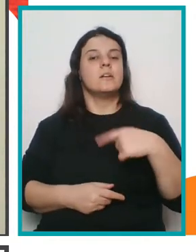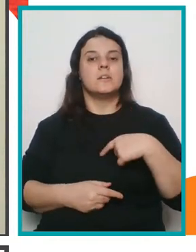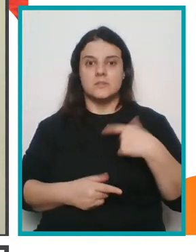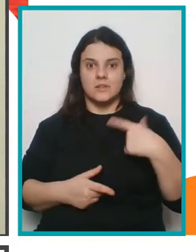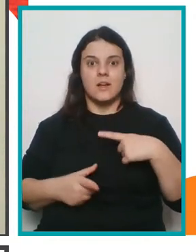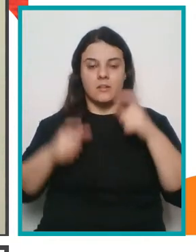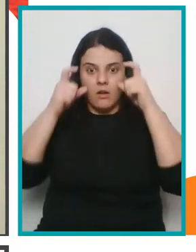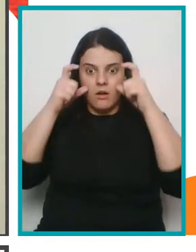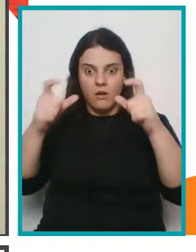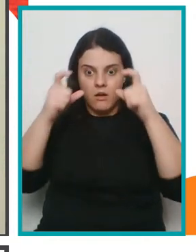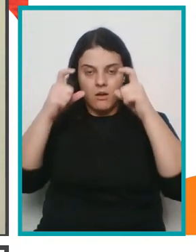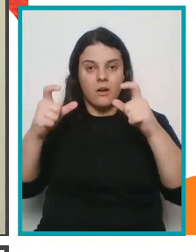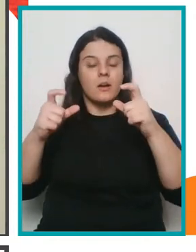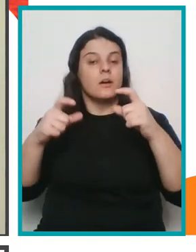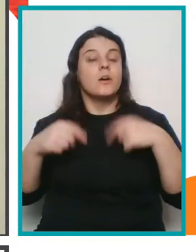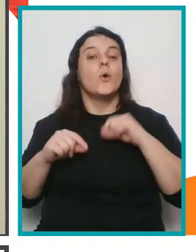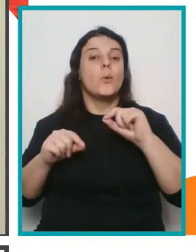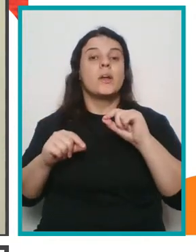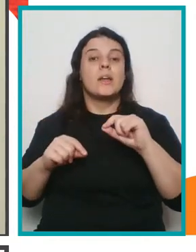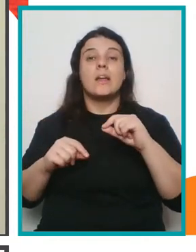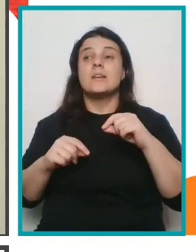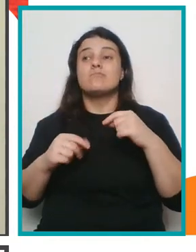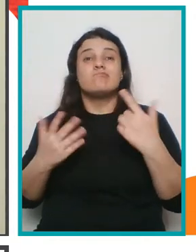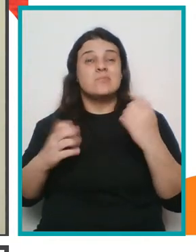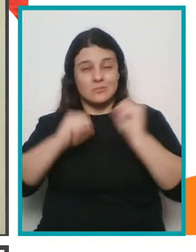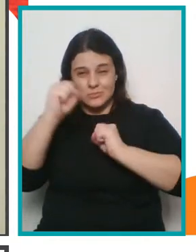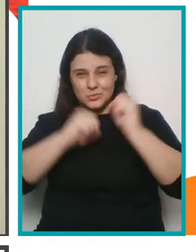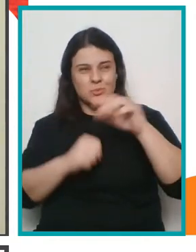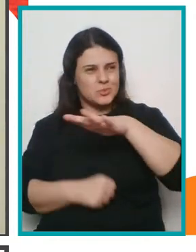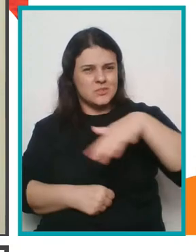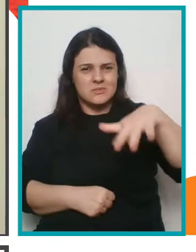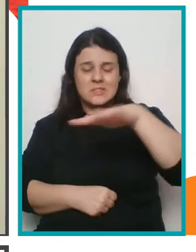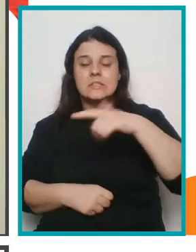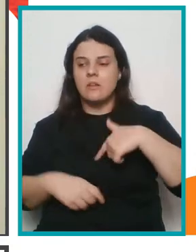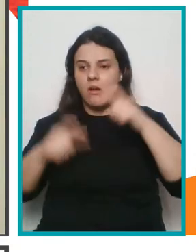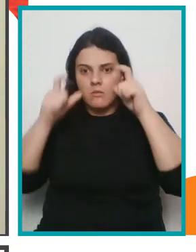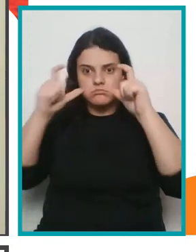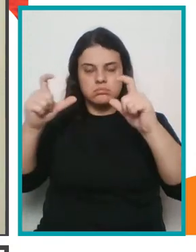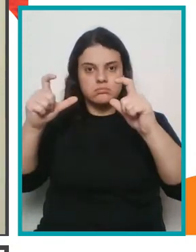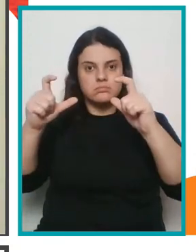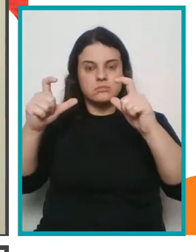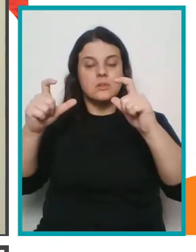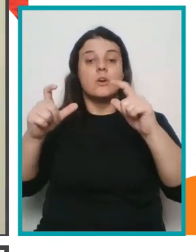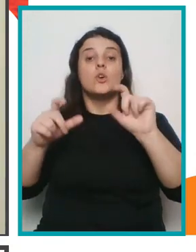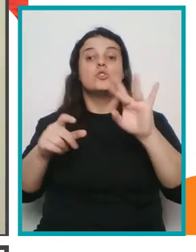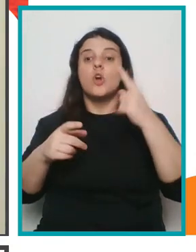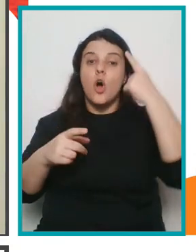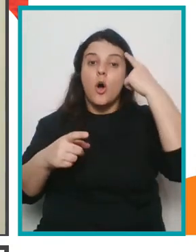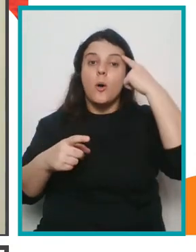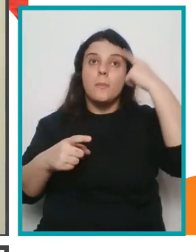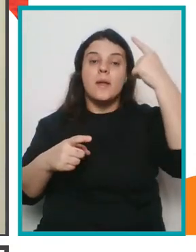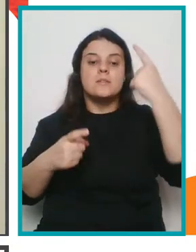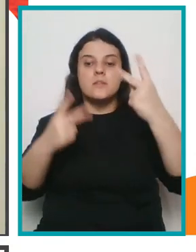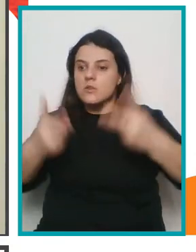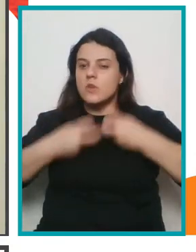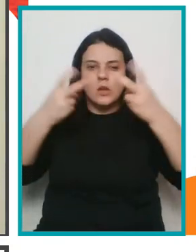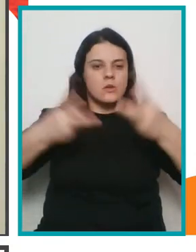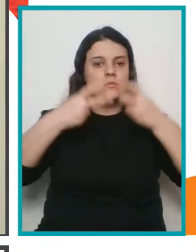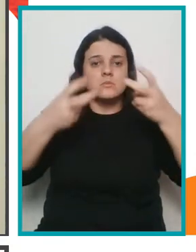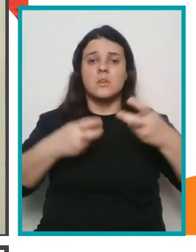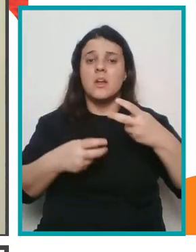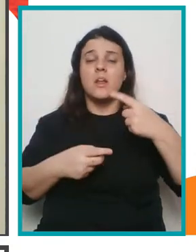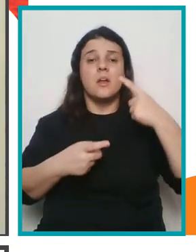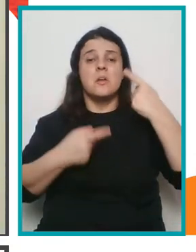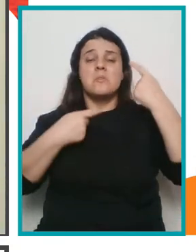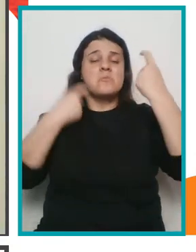people. That is why we have to amplify the indigenous voices. We have to respect the indigenous rights. We